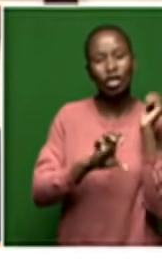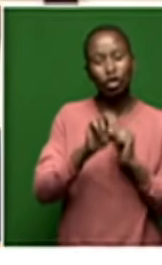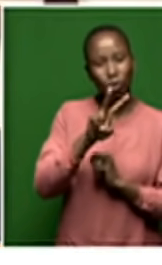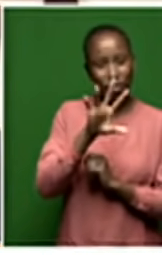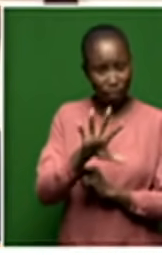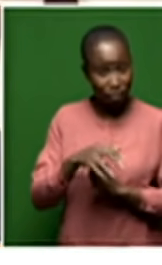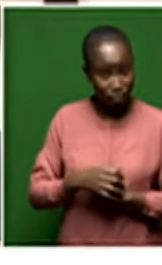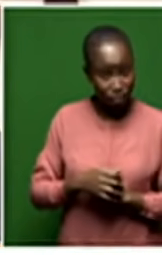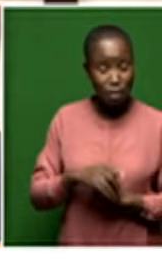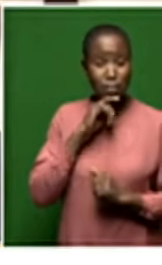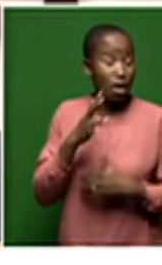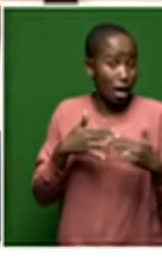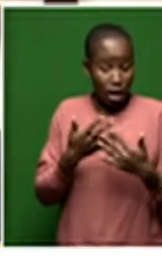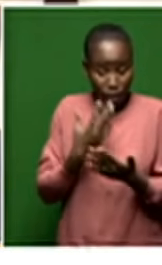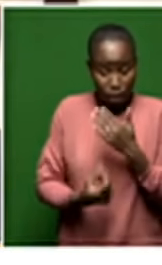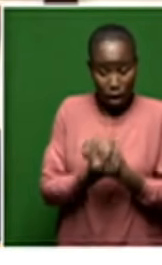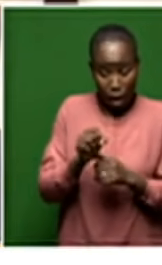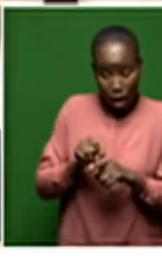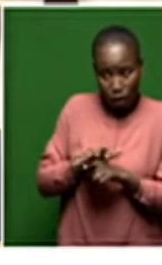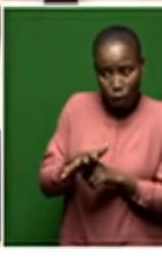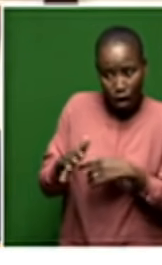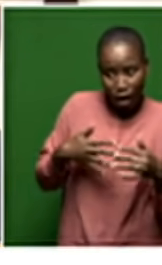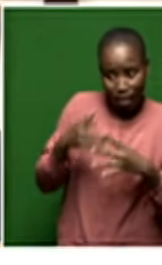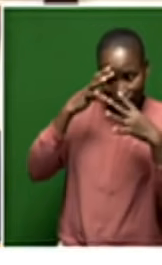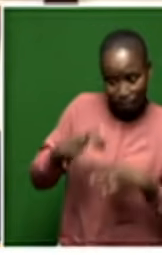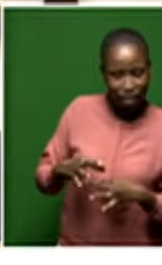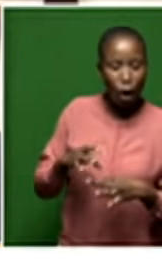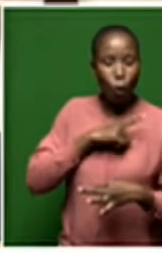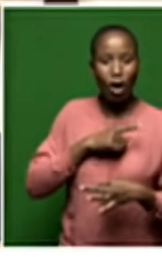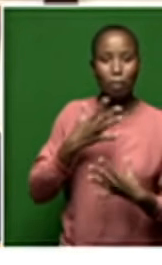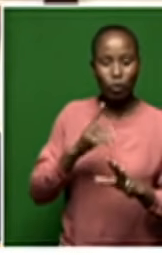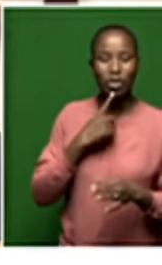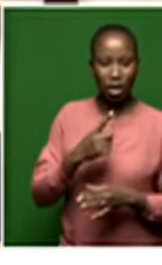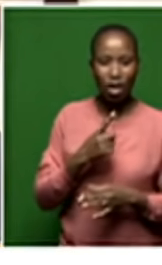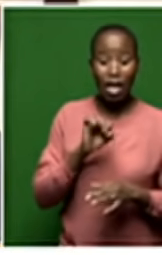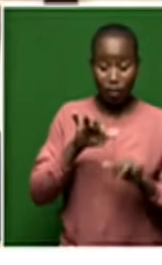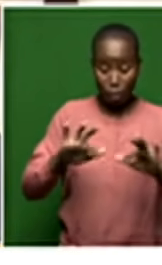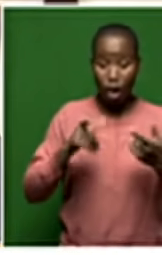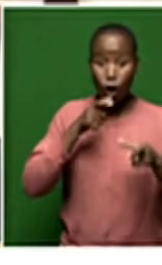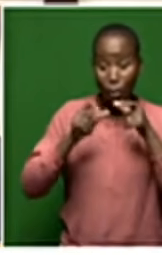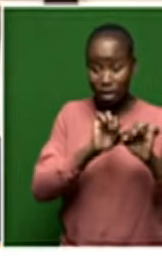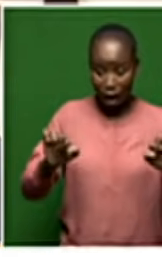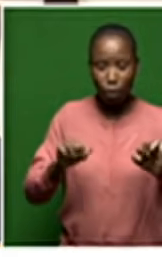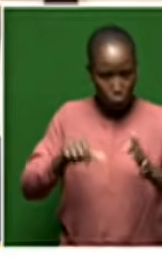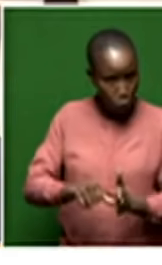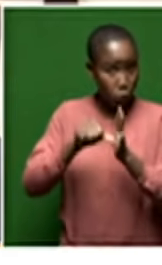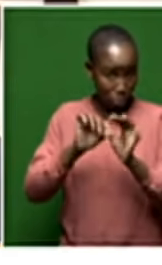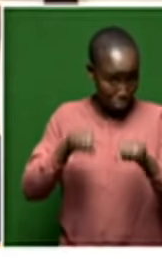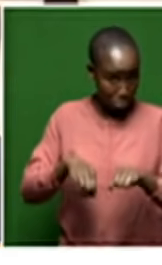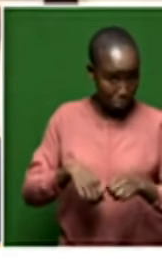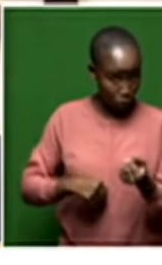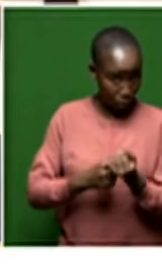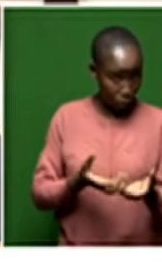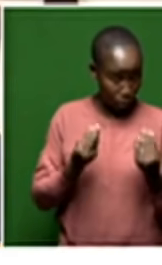in influencing any decision. So from what I'm hearing you saying is they're going to hold a lot of weight. Listen, Leanne, maybe